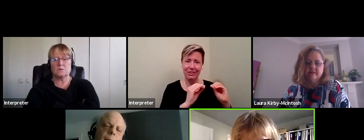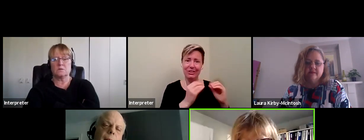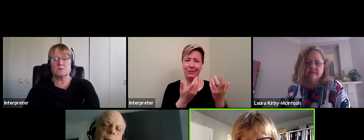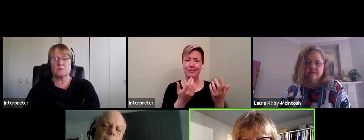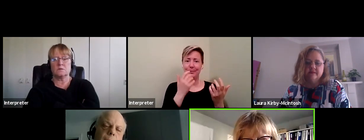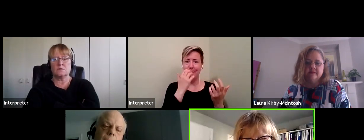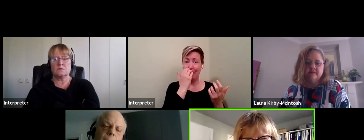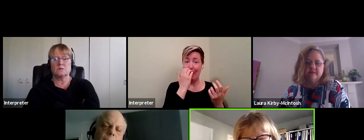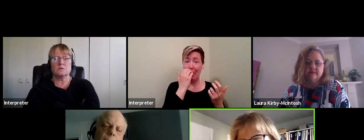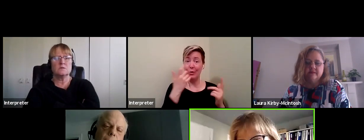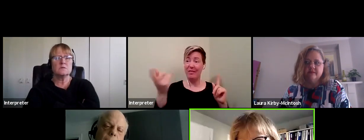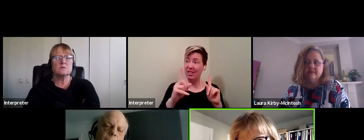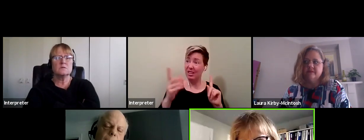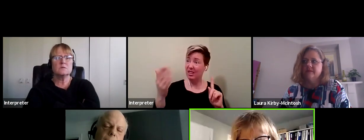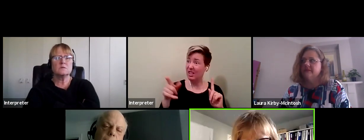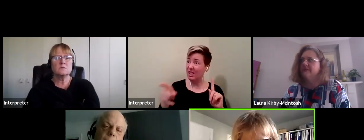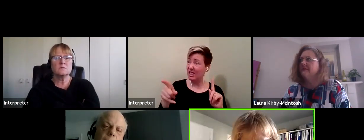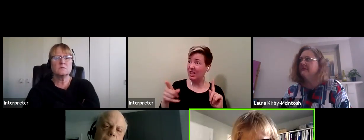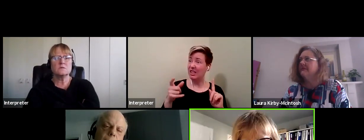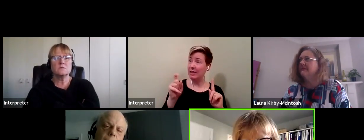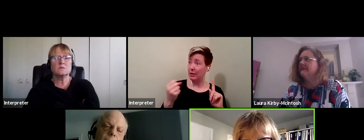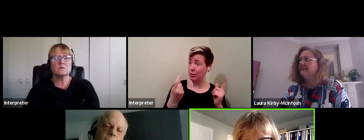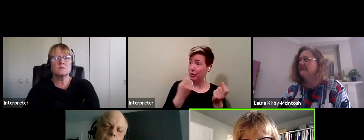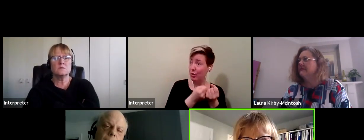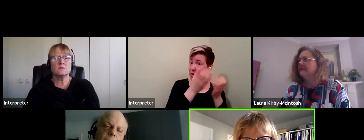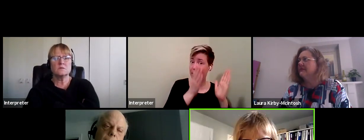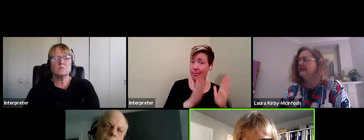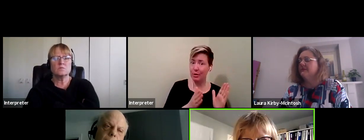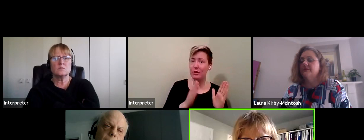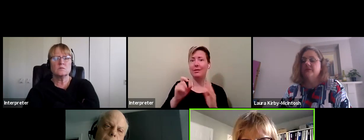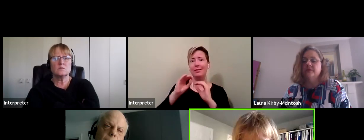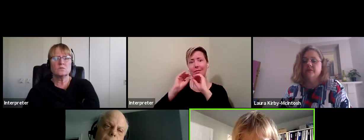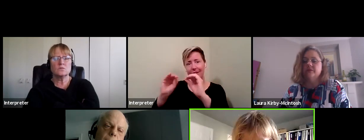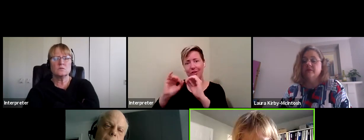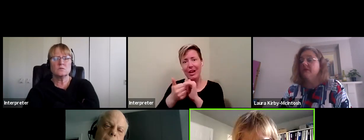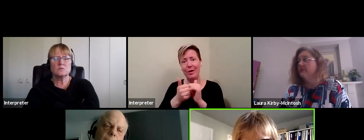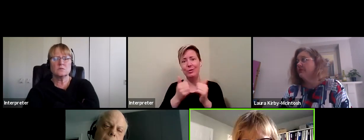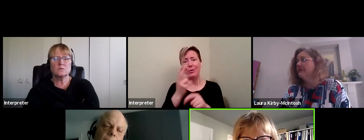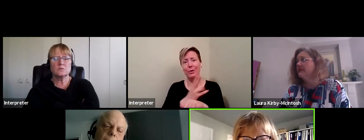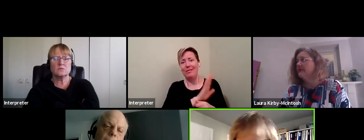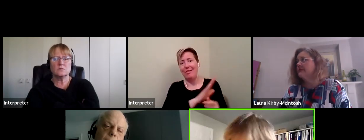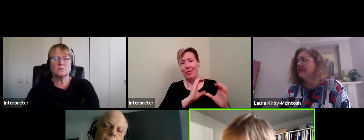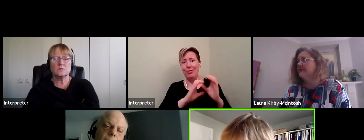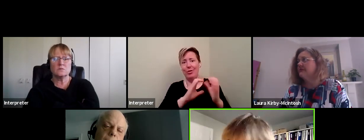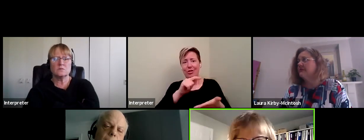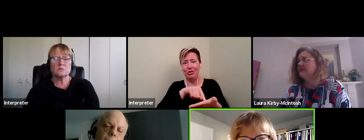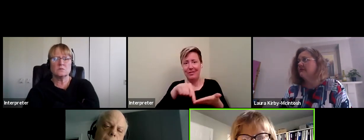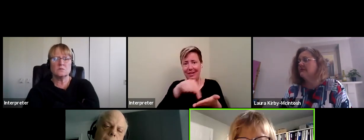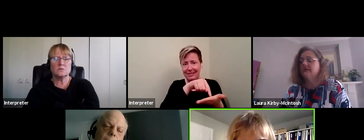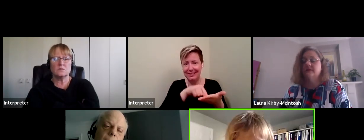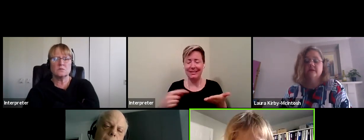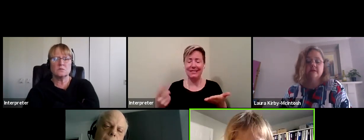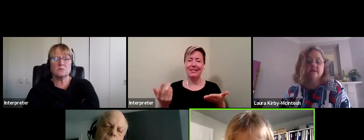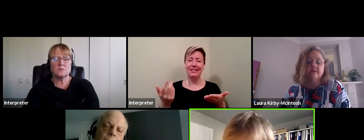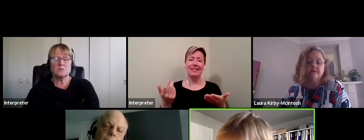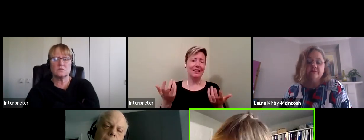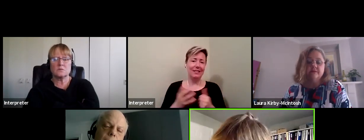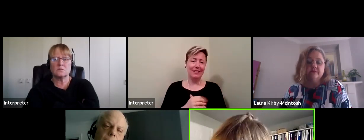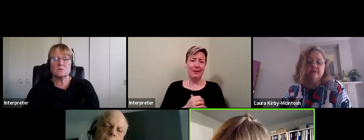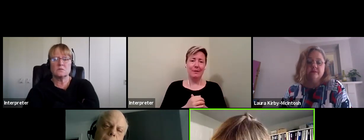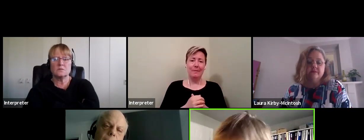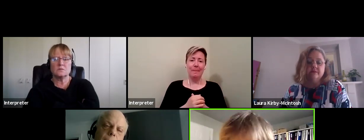unclear speech, or they may use a device to communicate, and that just layers things. You asked me who I'm talking